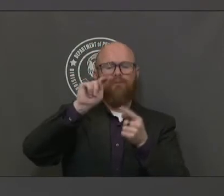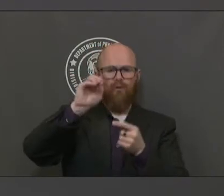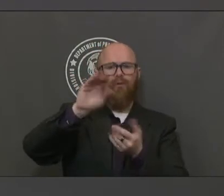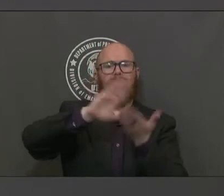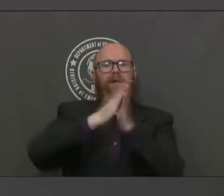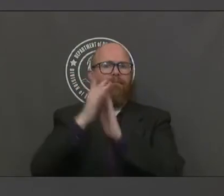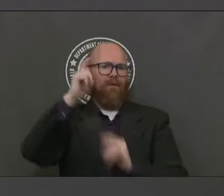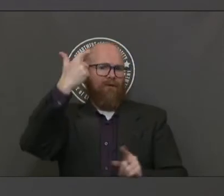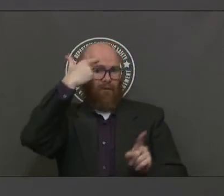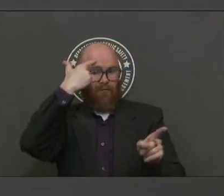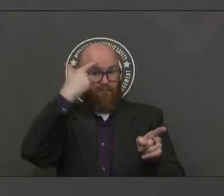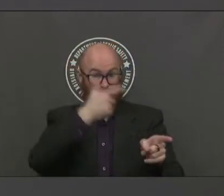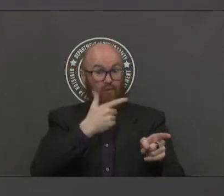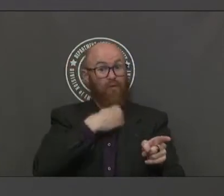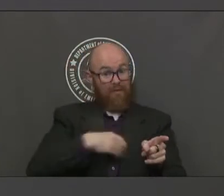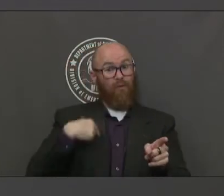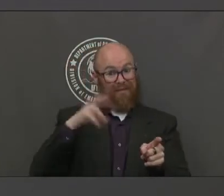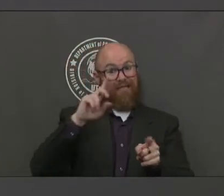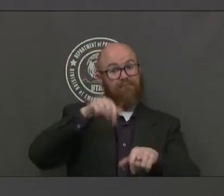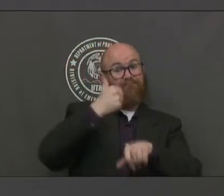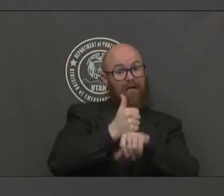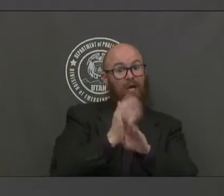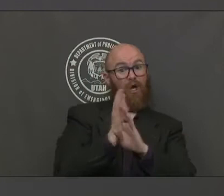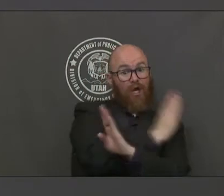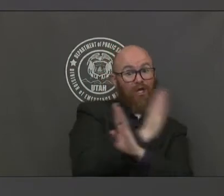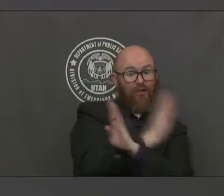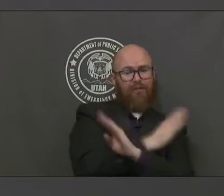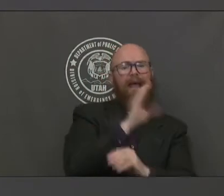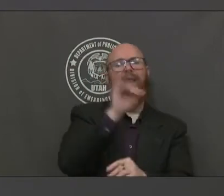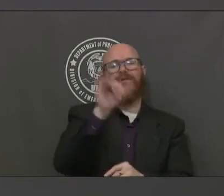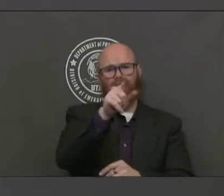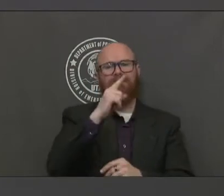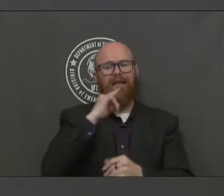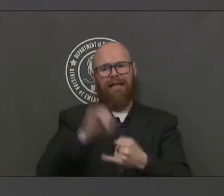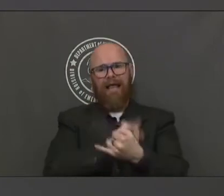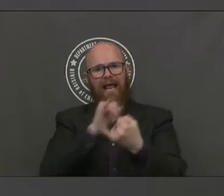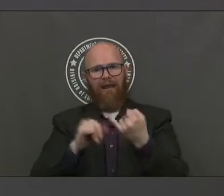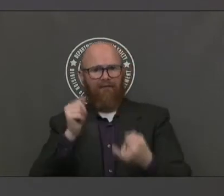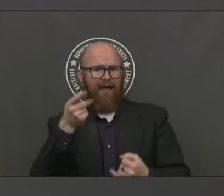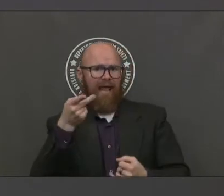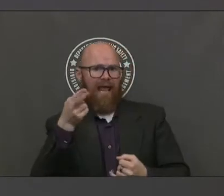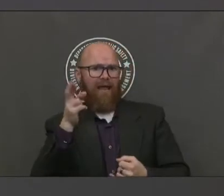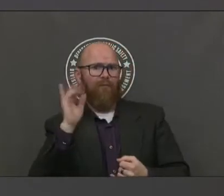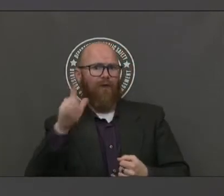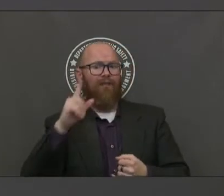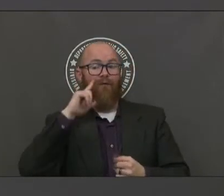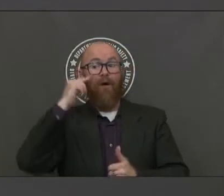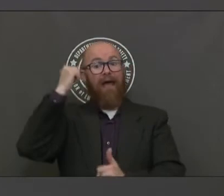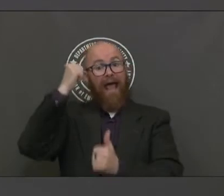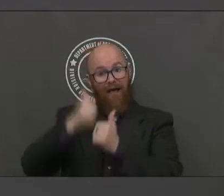sooner? And also, you said end of April now for every